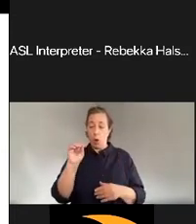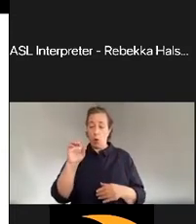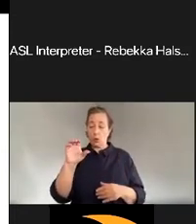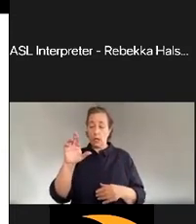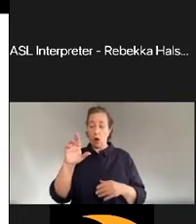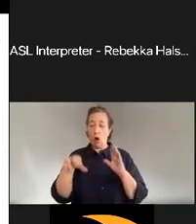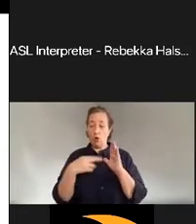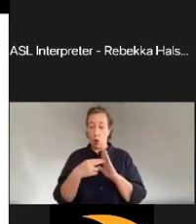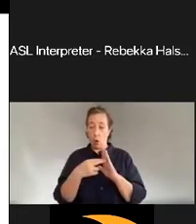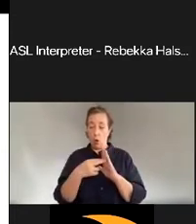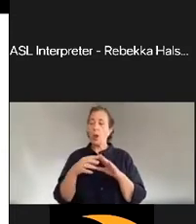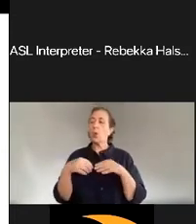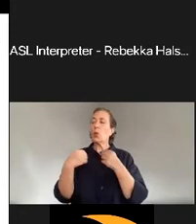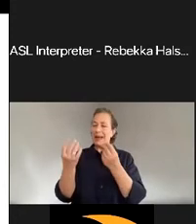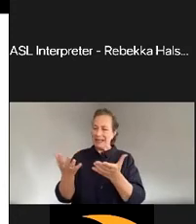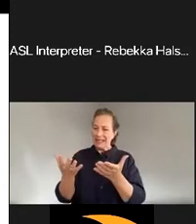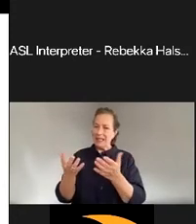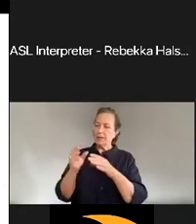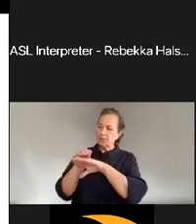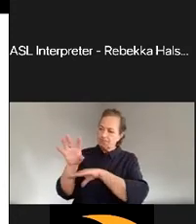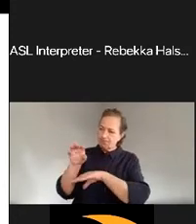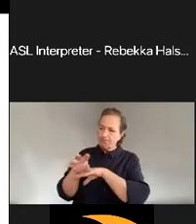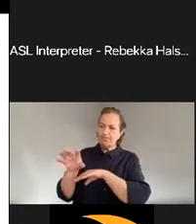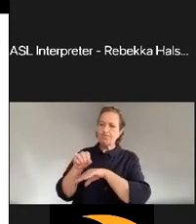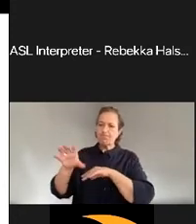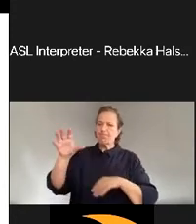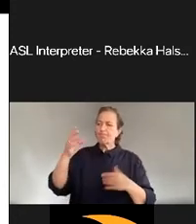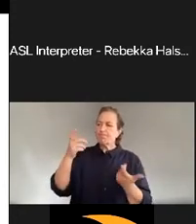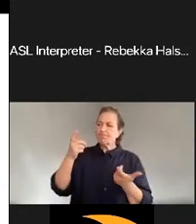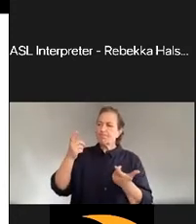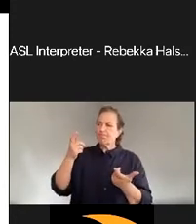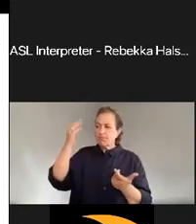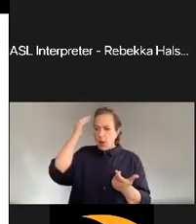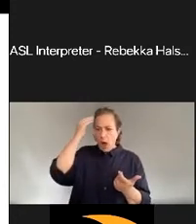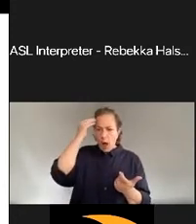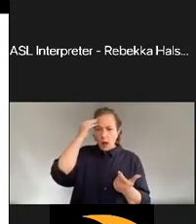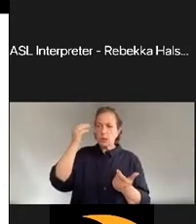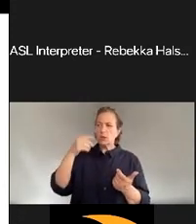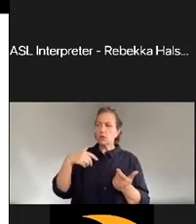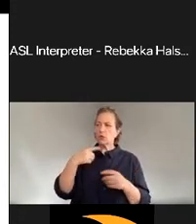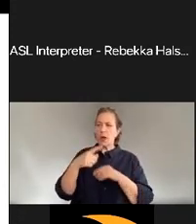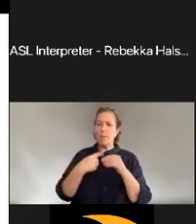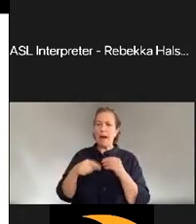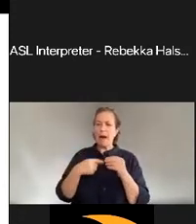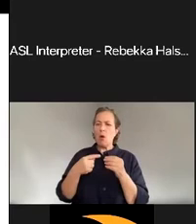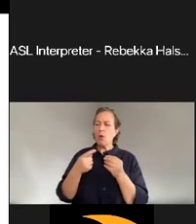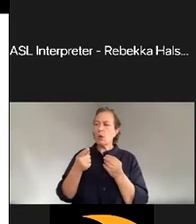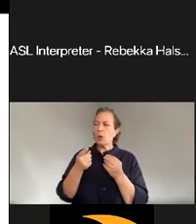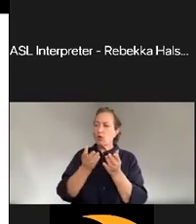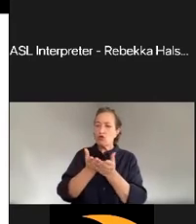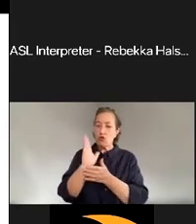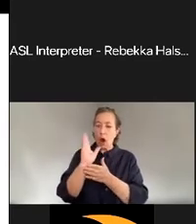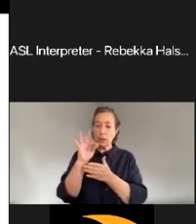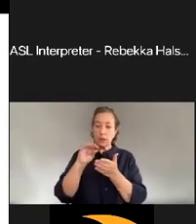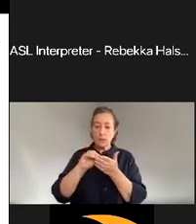issue guidance and technical assistance to help all stakeholders better understand the rights of students and